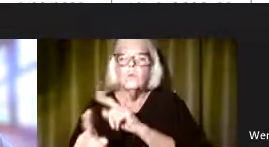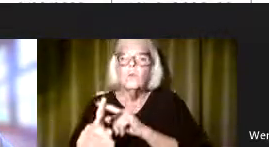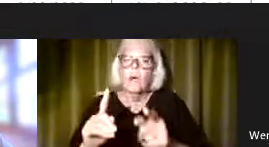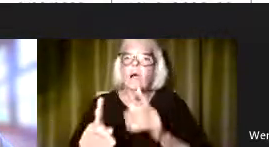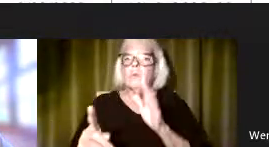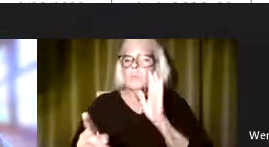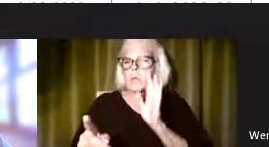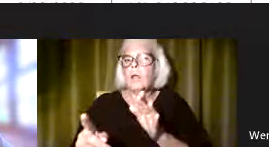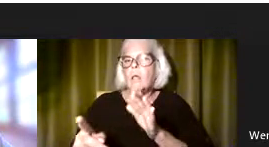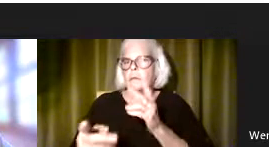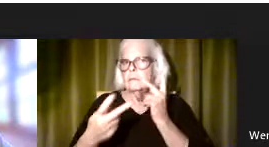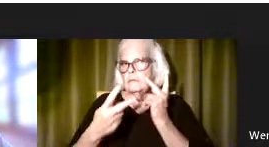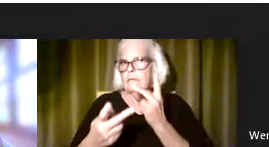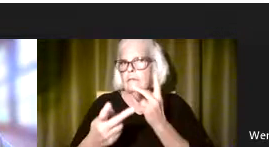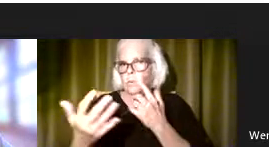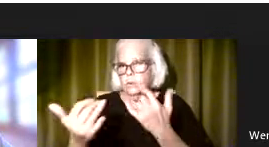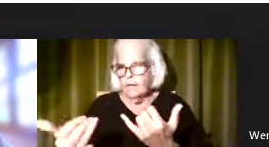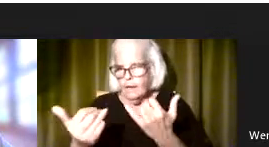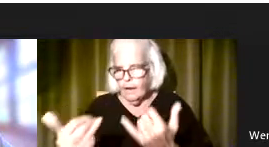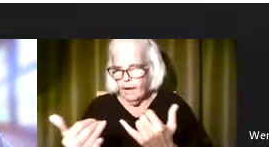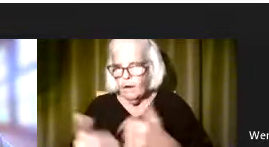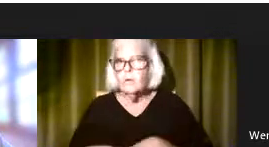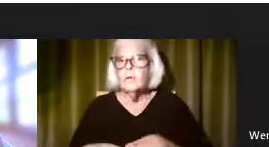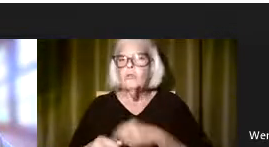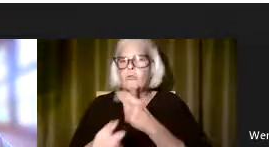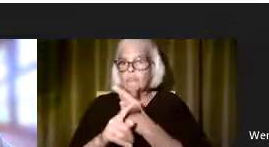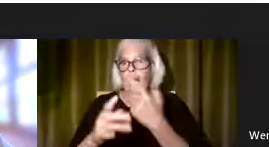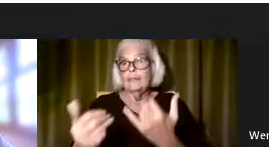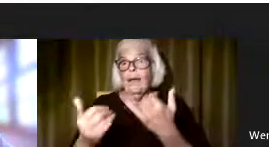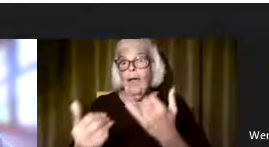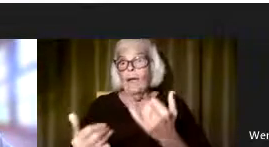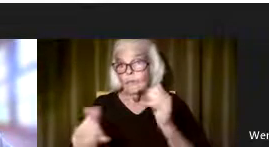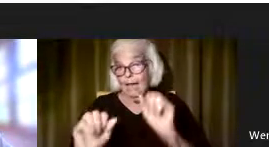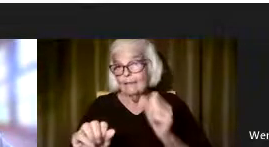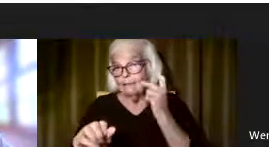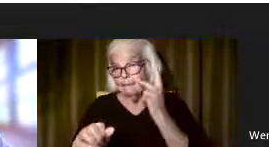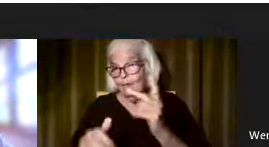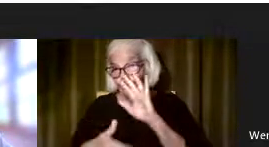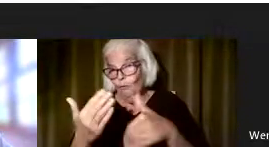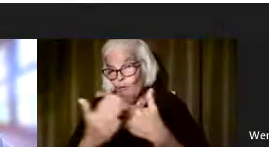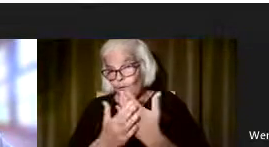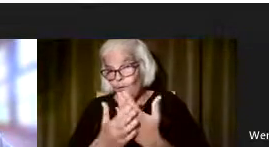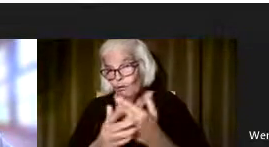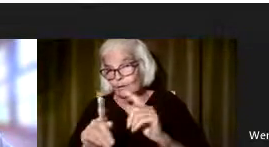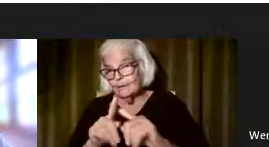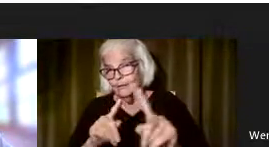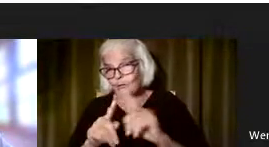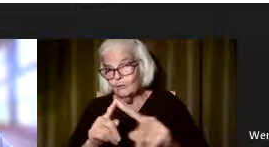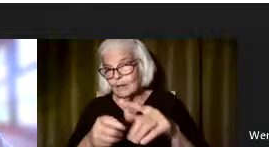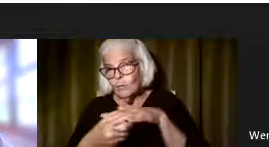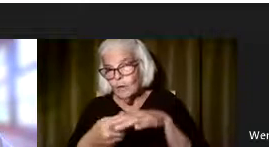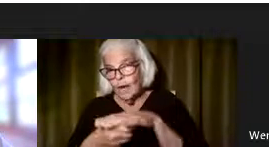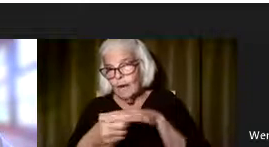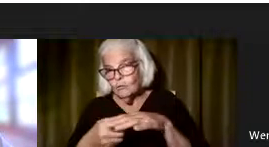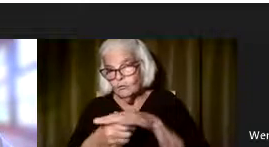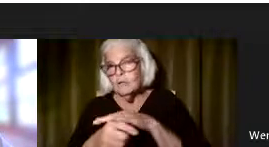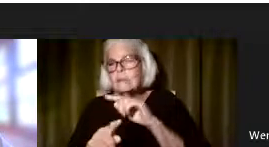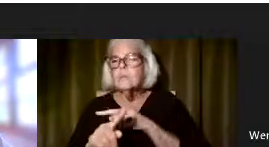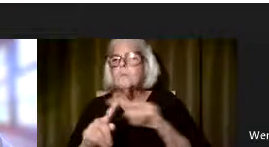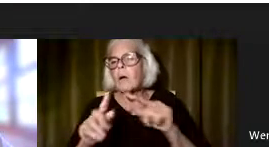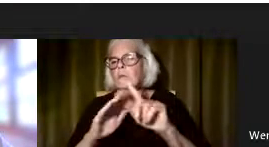to see all of the different locations. We have a lot of messaging here at the top about the transition of our public